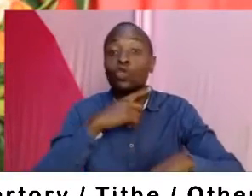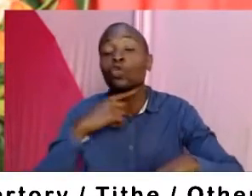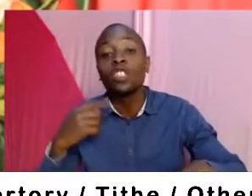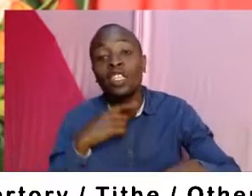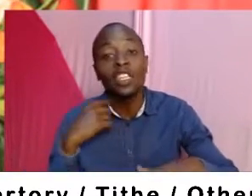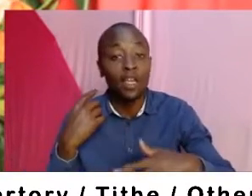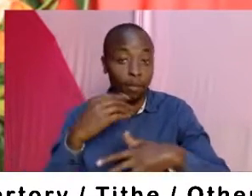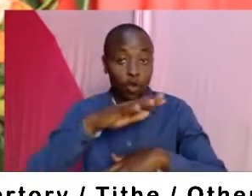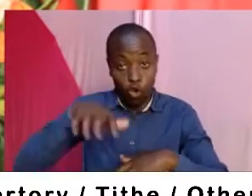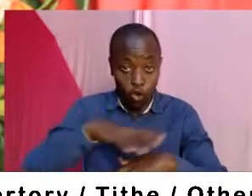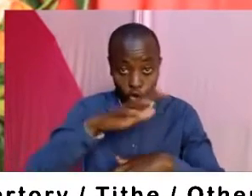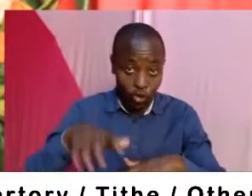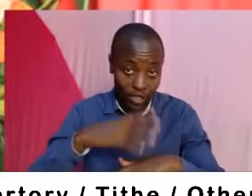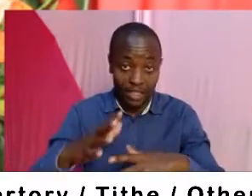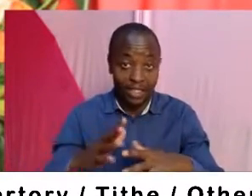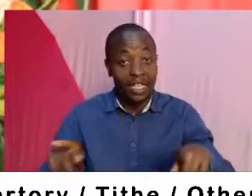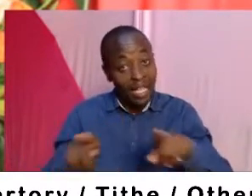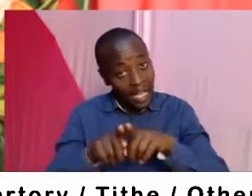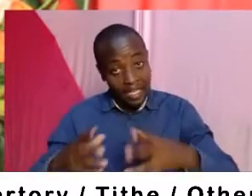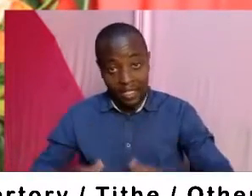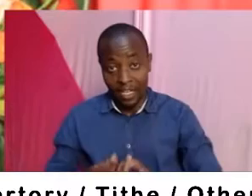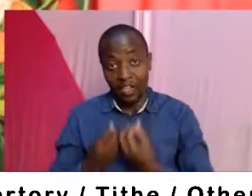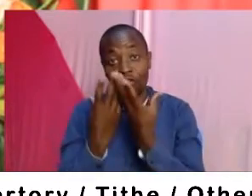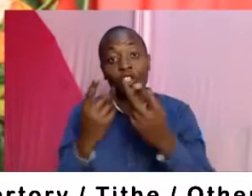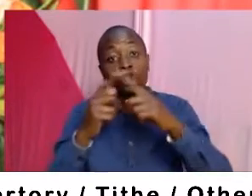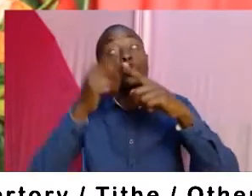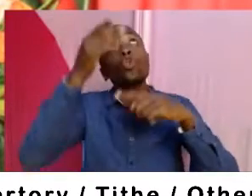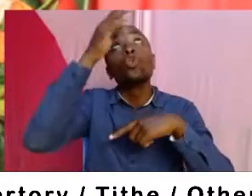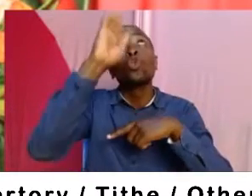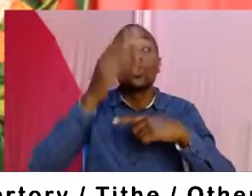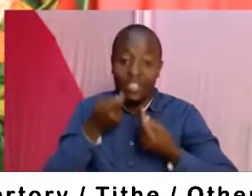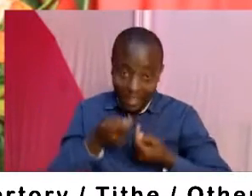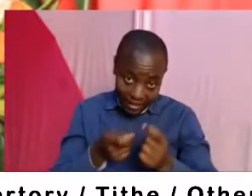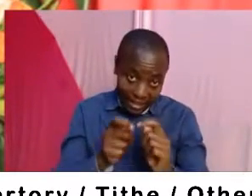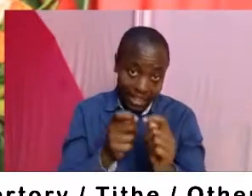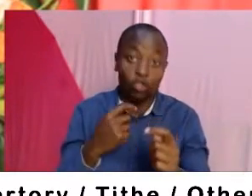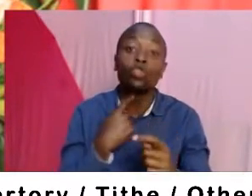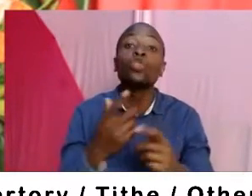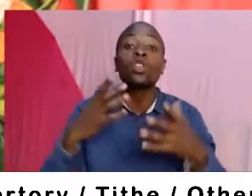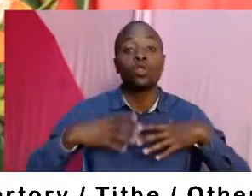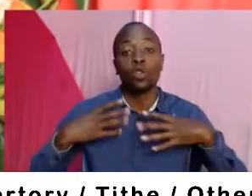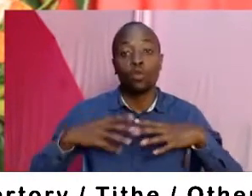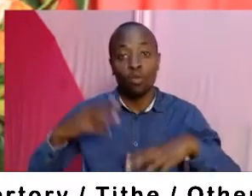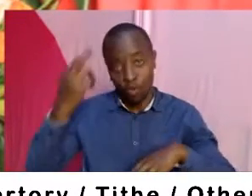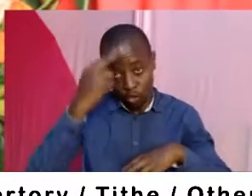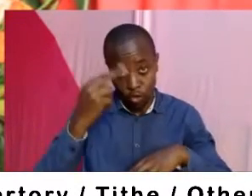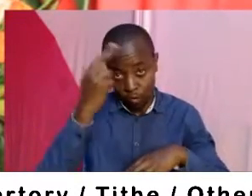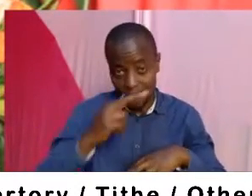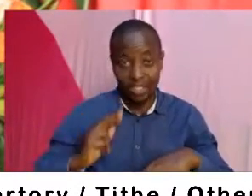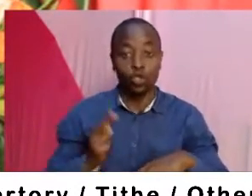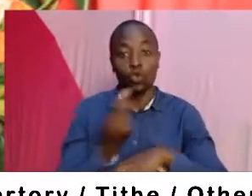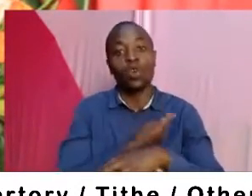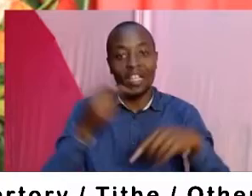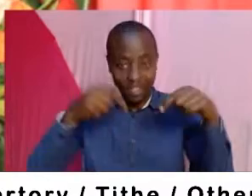on altars, offering sacrifices unto God. And this is what he's trying to tell the people of Romans, and even to us today,